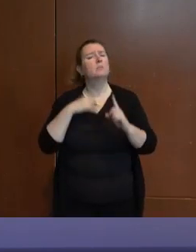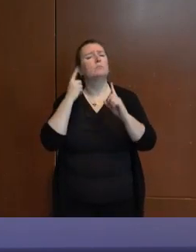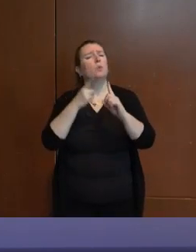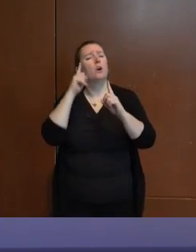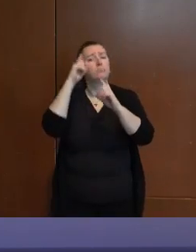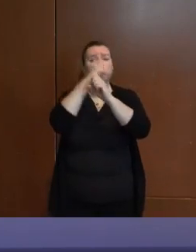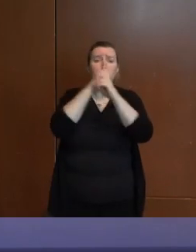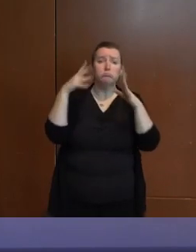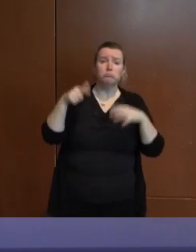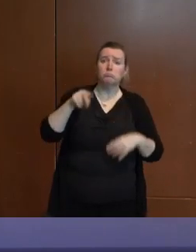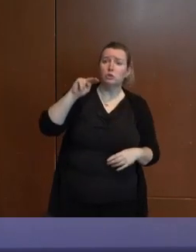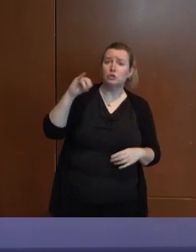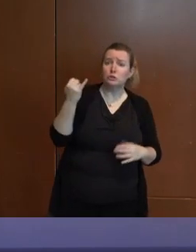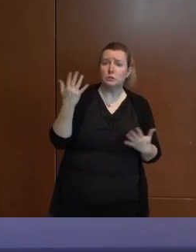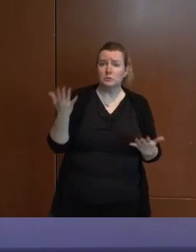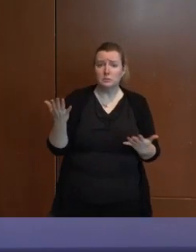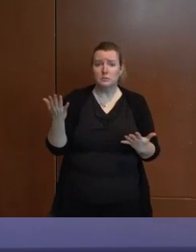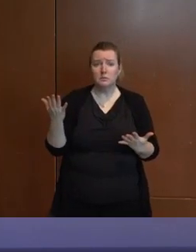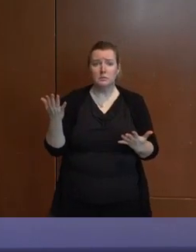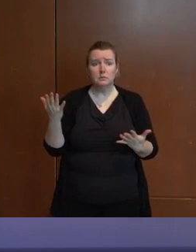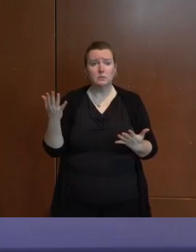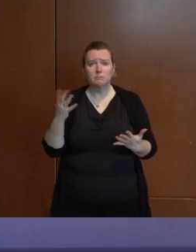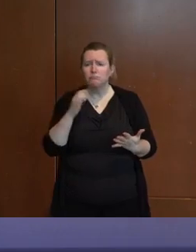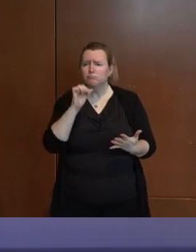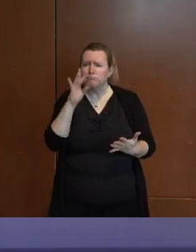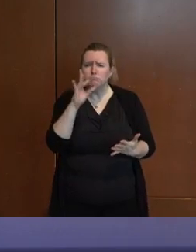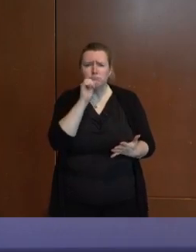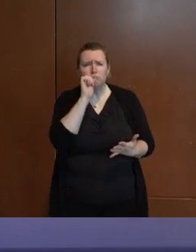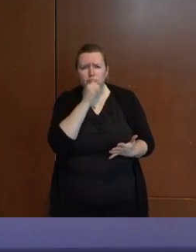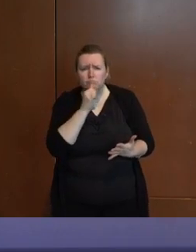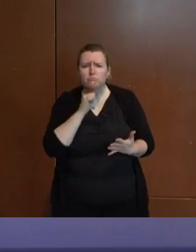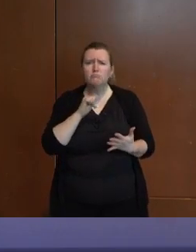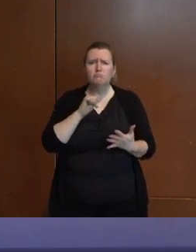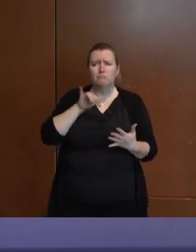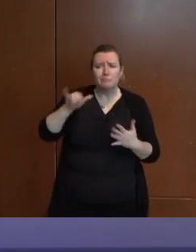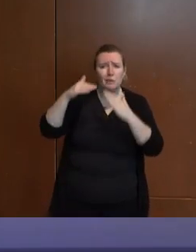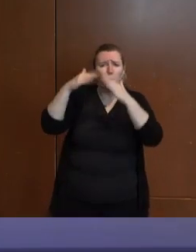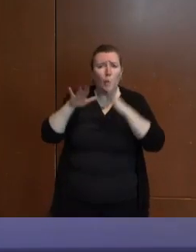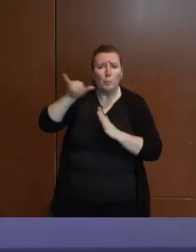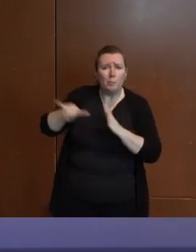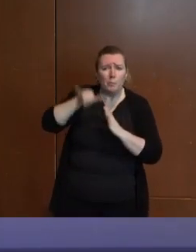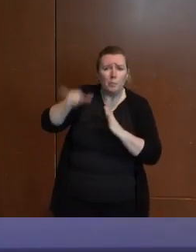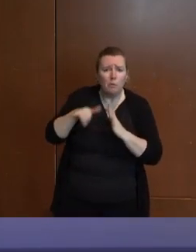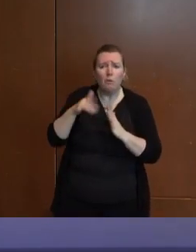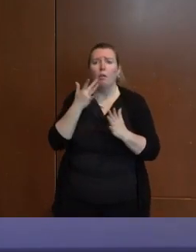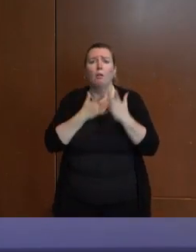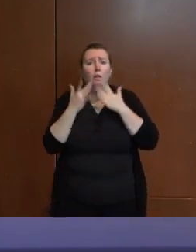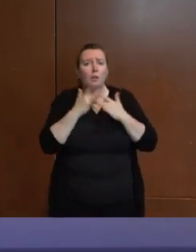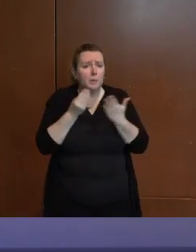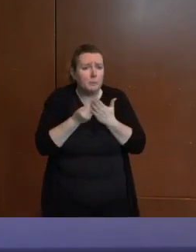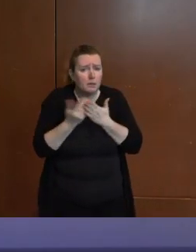can't make the folks go through the pain that they're going through, which we have to go through. and that we're going through together,